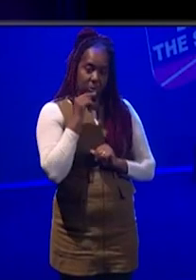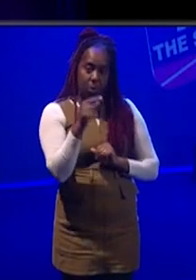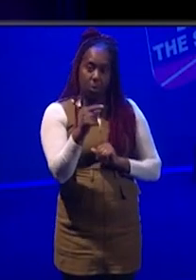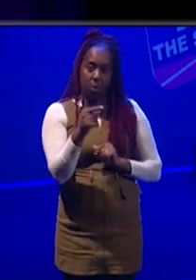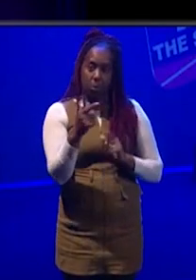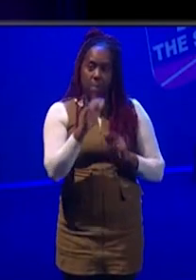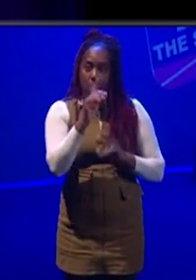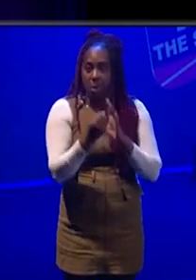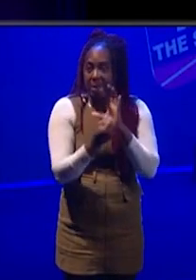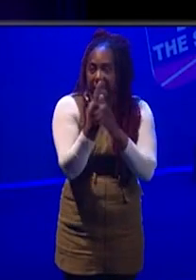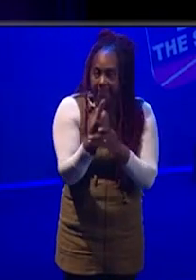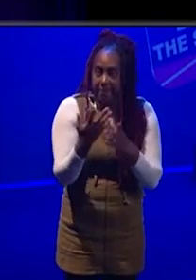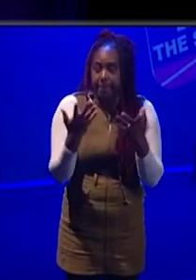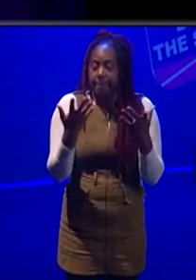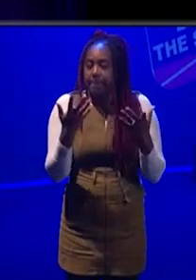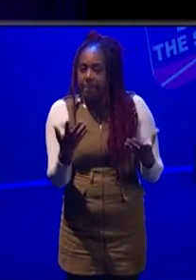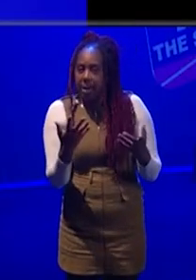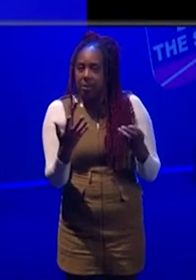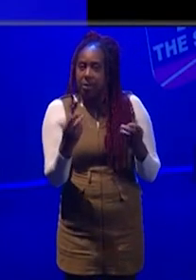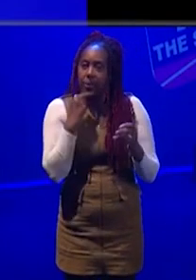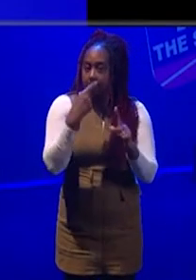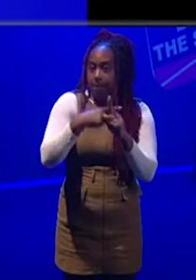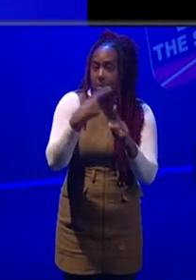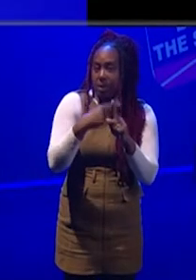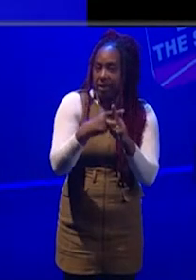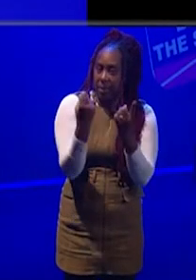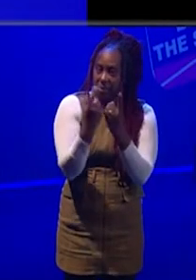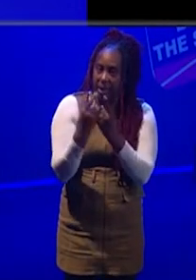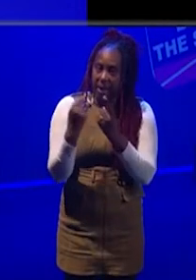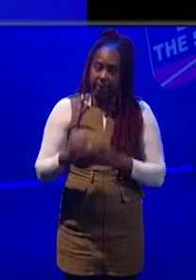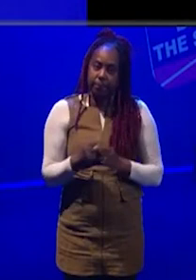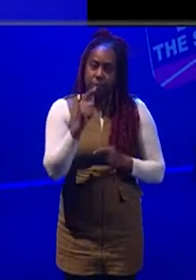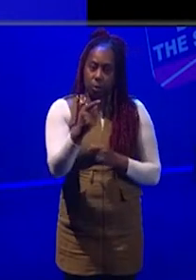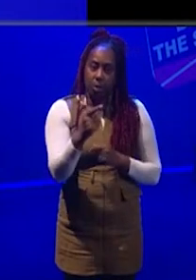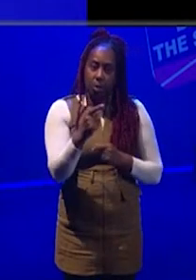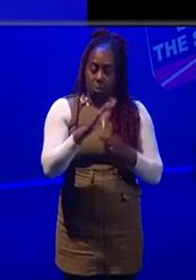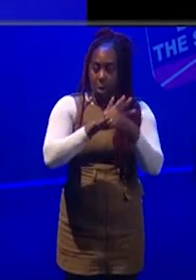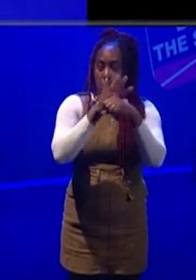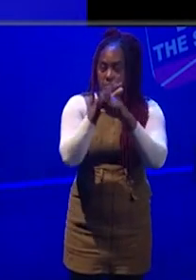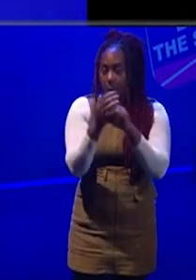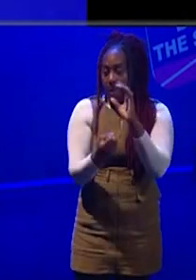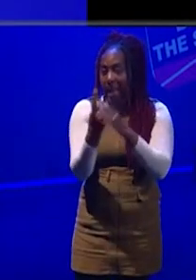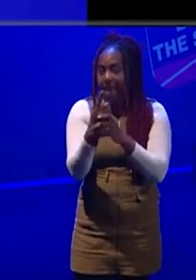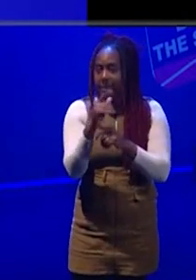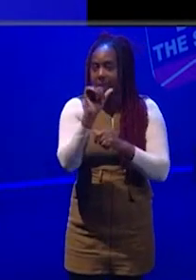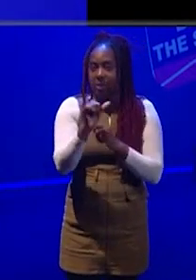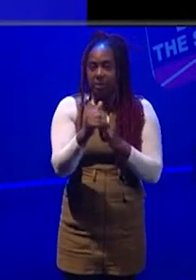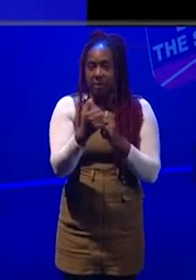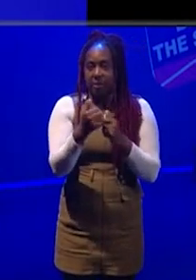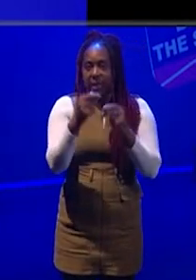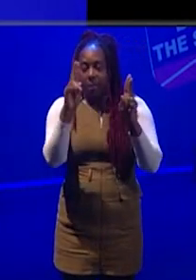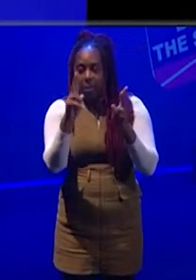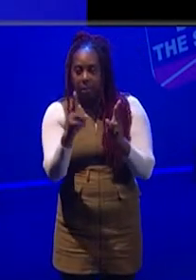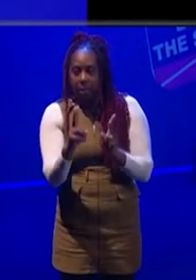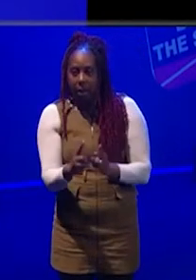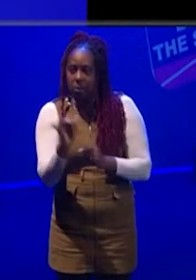addressing what has happened, but we want to take a more positive spin on it. So coming out of the pandemic, what, in your opinion, are the challenges